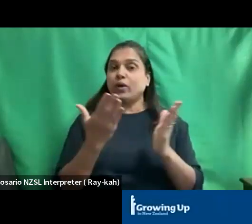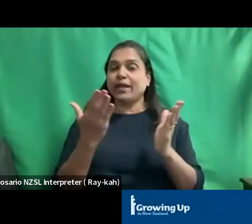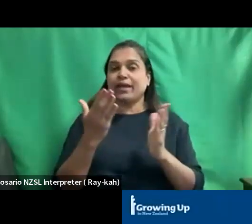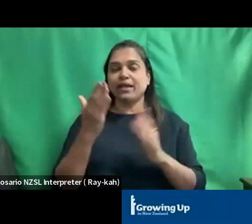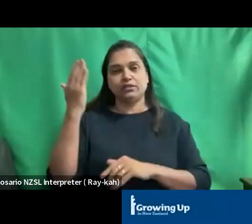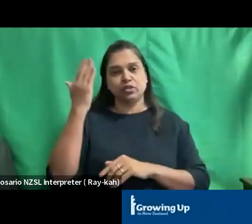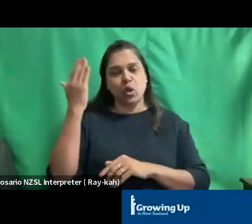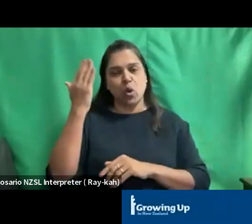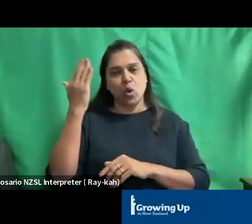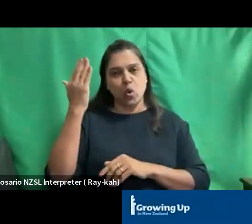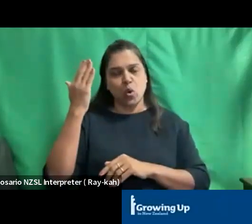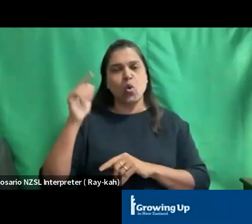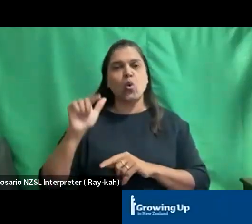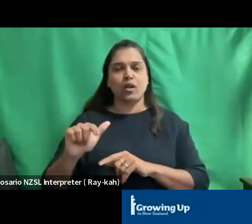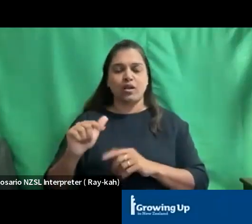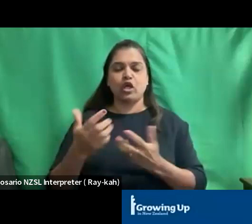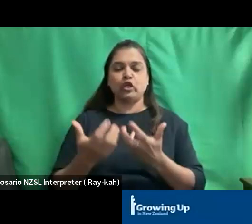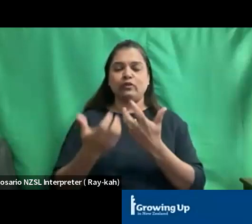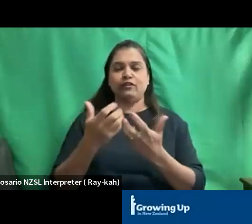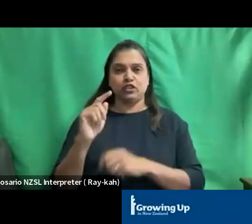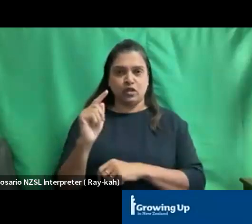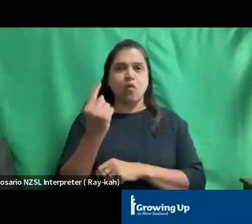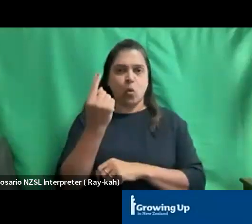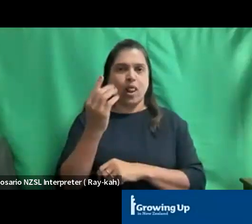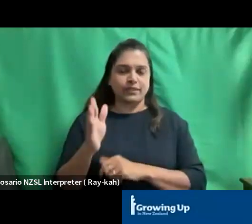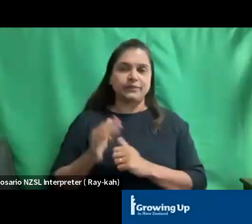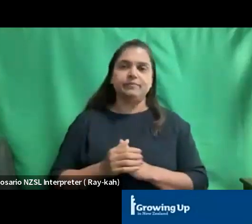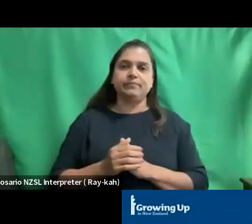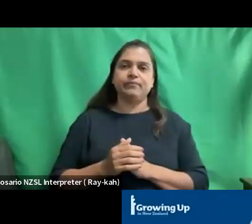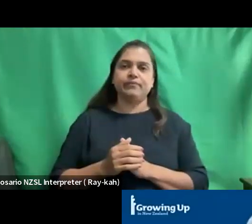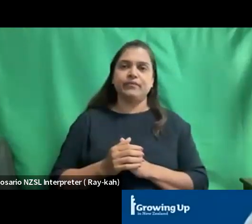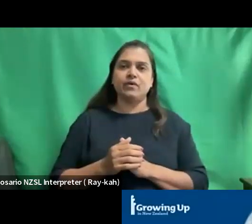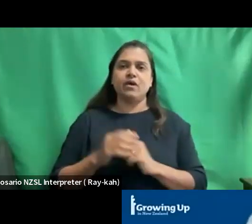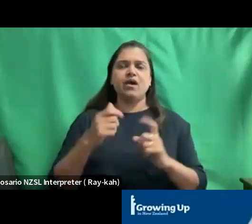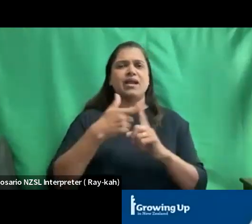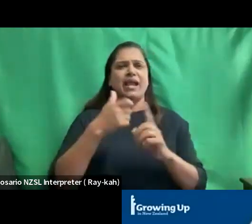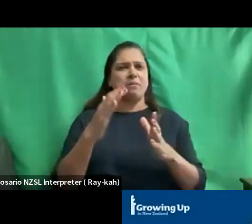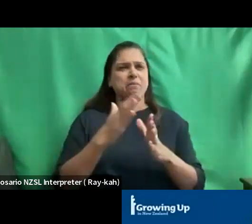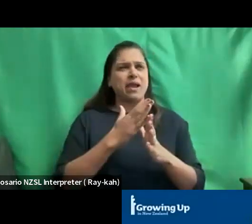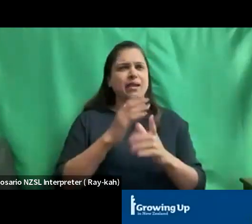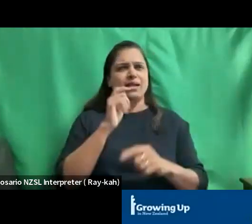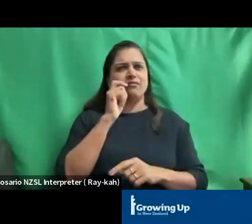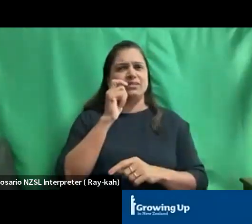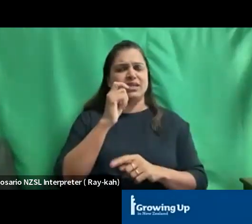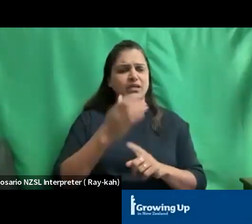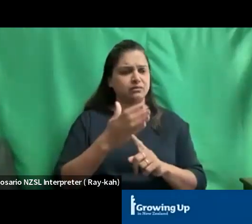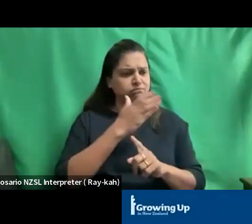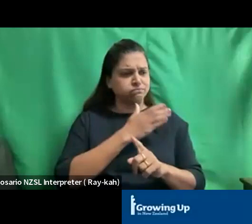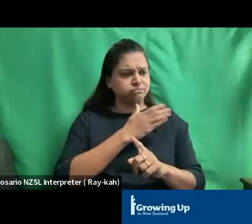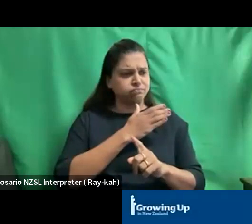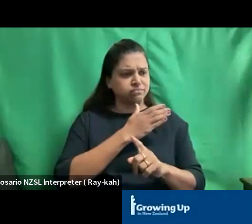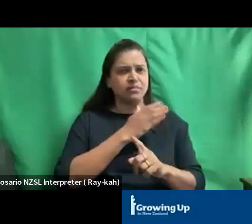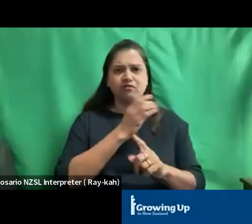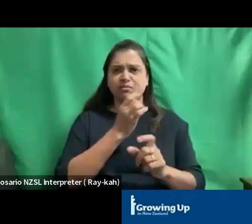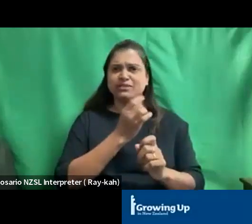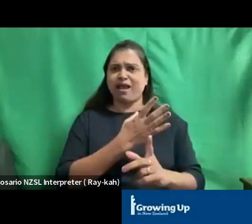at Waipapa Taumataro, the University of Auckland. Karen's been a named investigator since the very beginning of Growing Up, and is